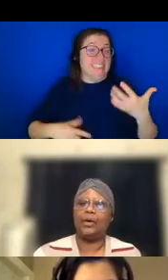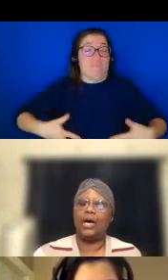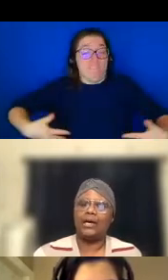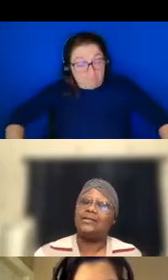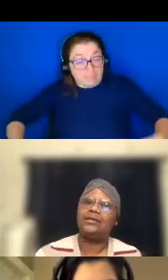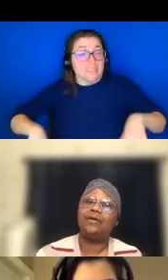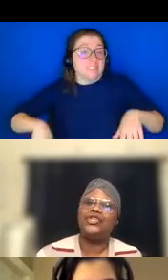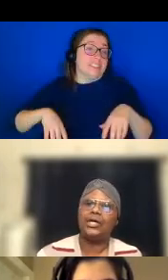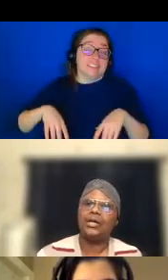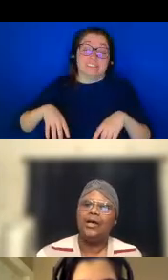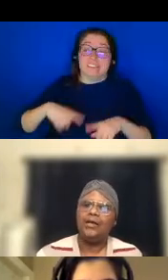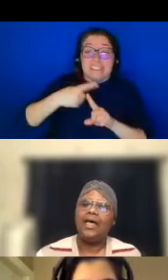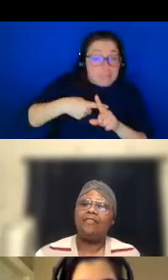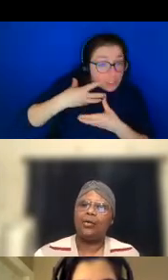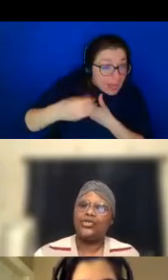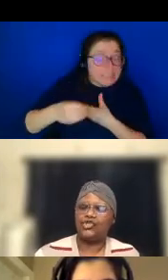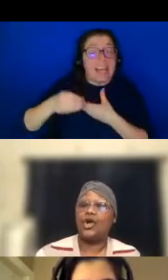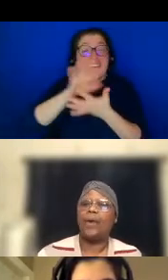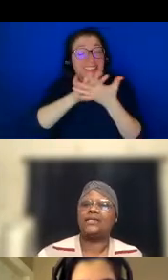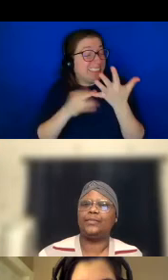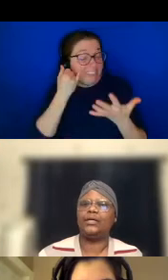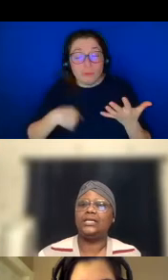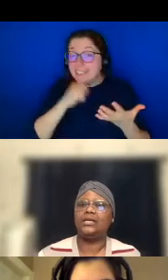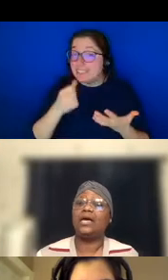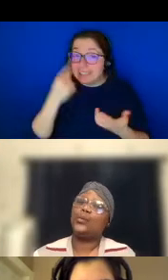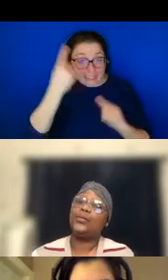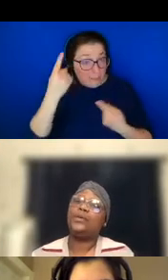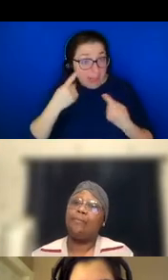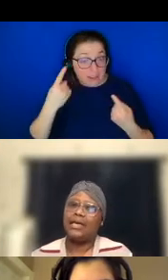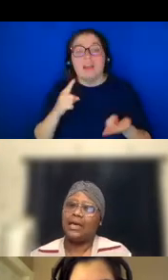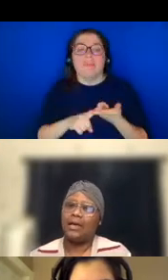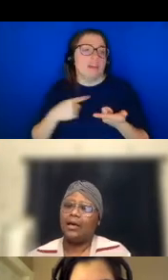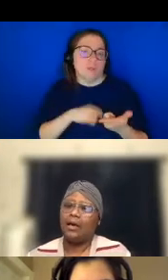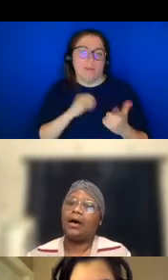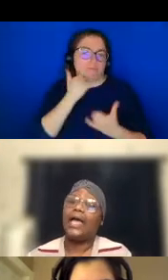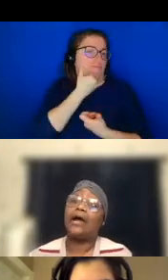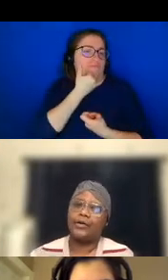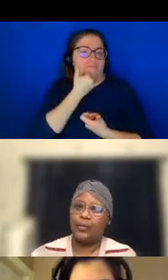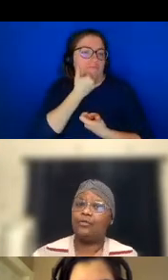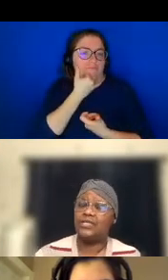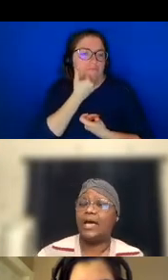into consideration, then there was a strong possibility that we would be making